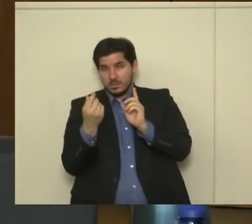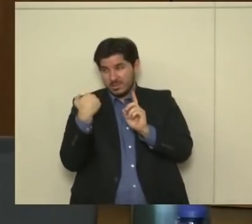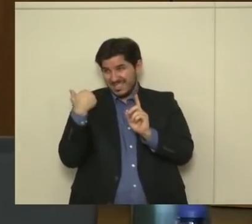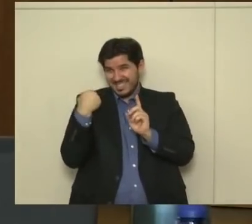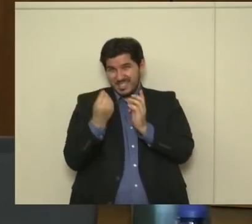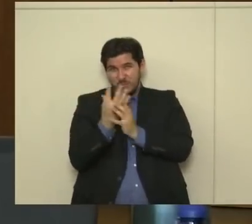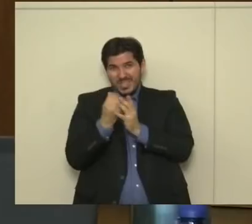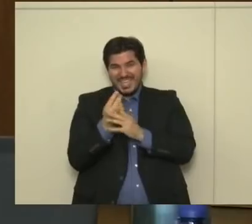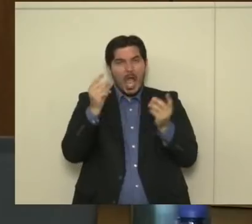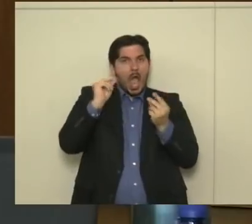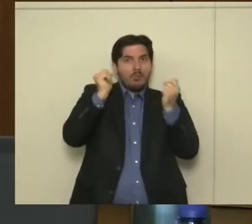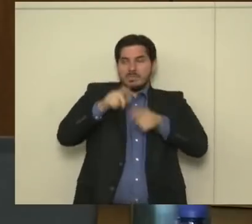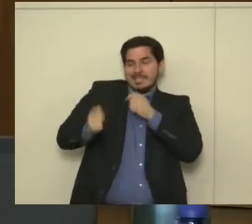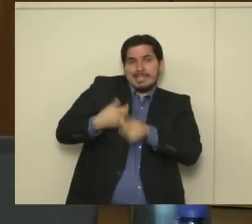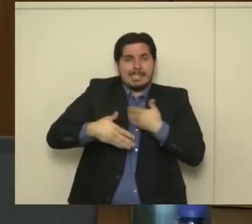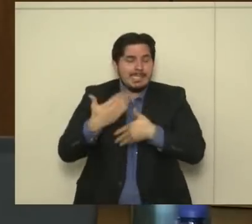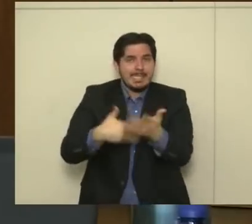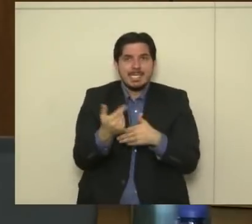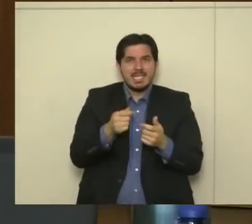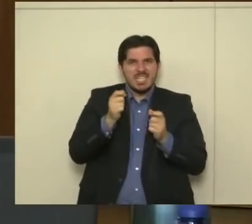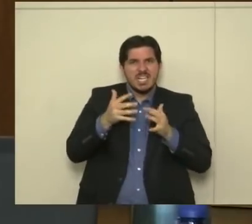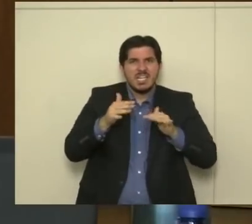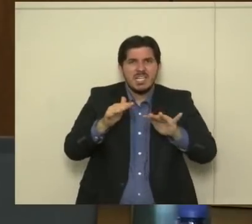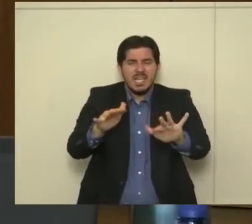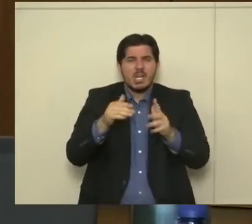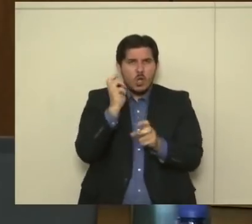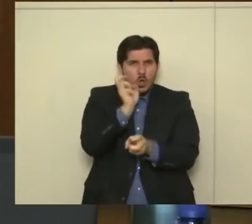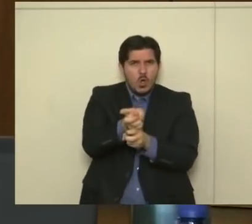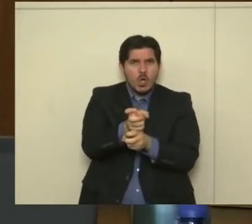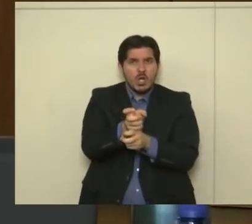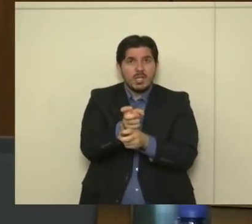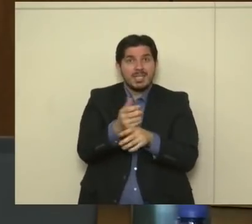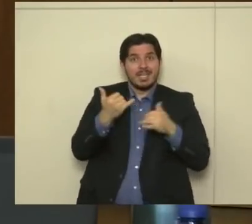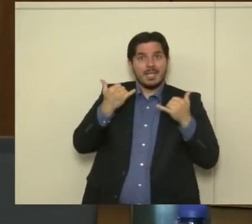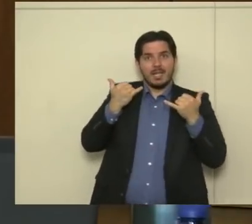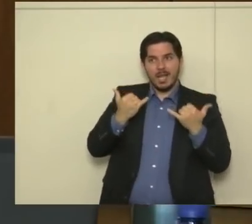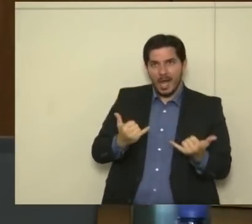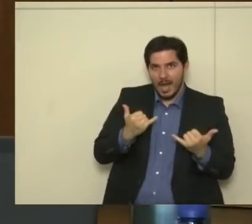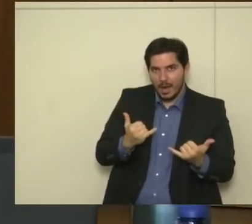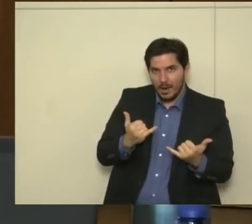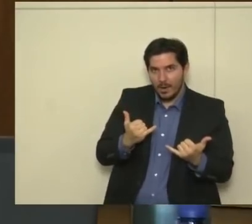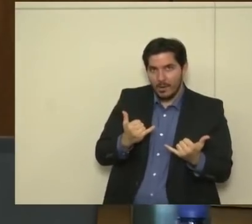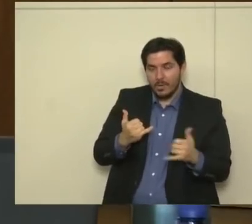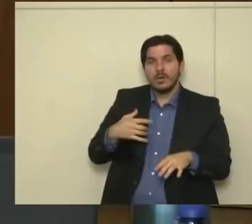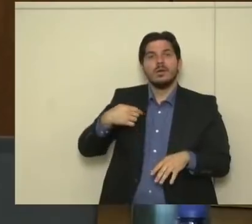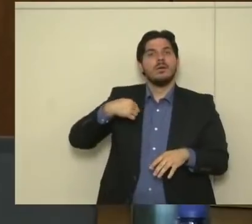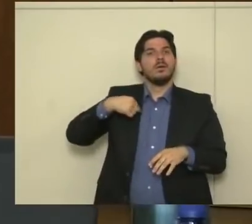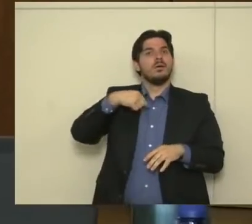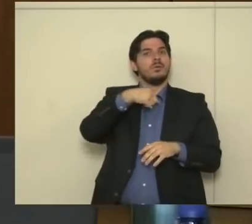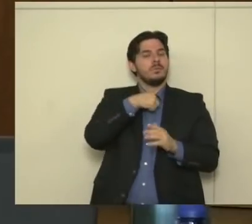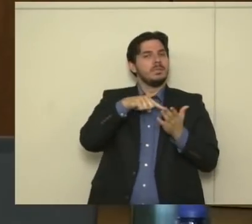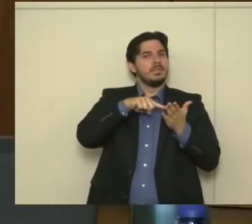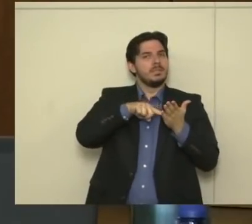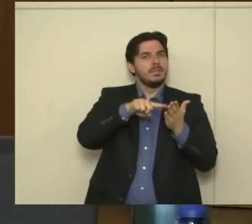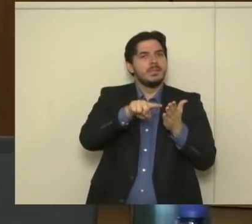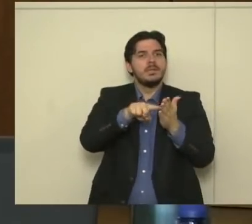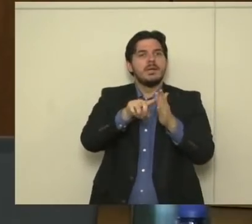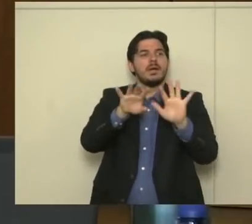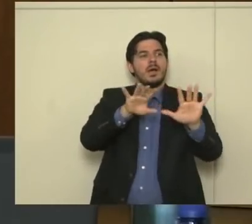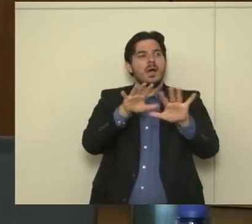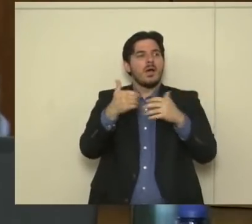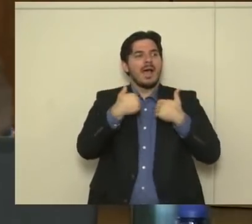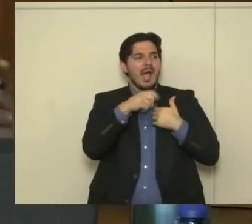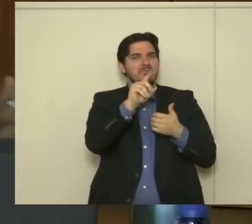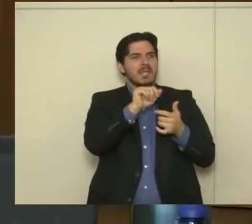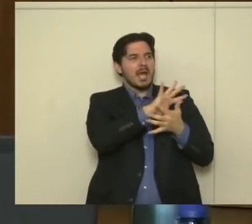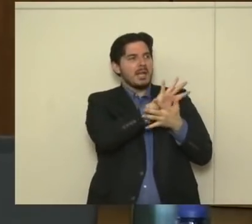this on a dime and make all of these changes, being able to put in place an even higher bar for what instruction looks